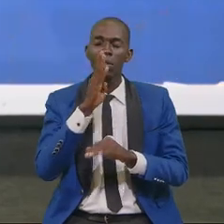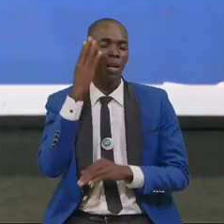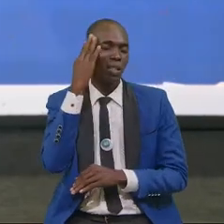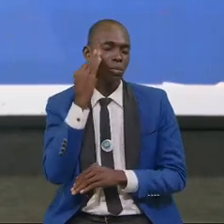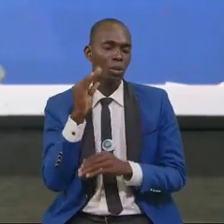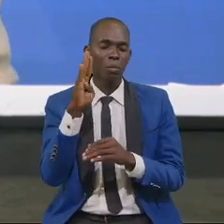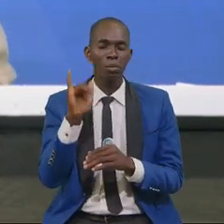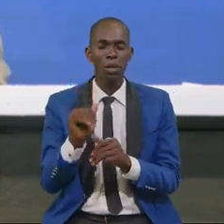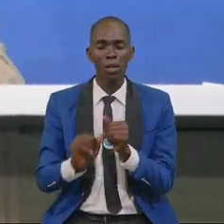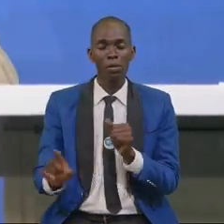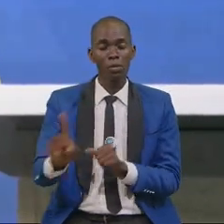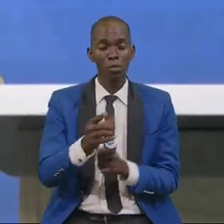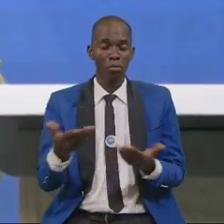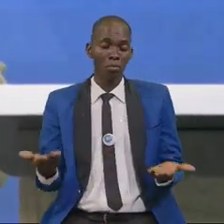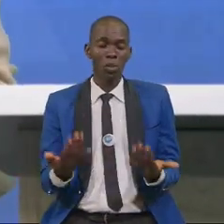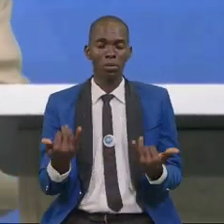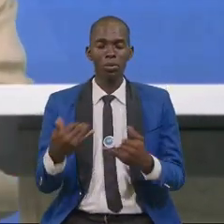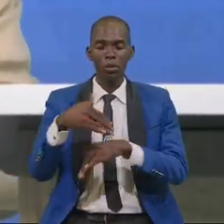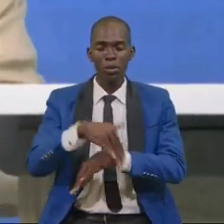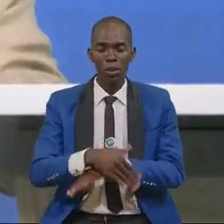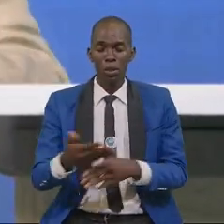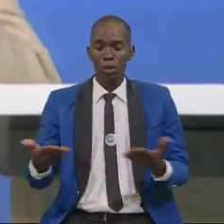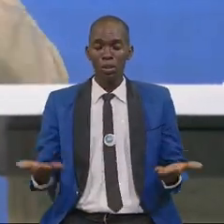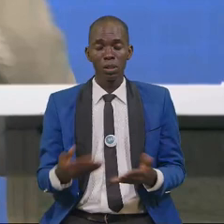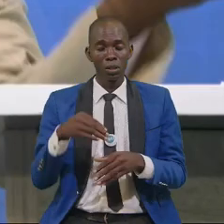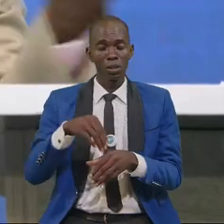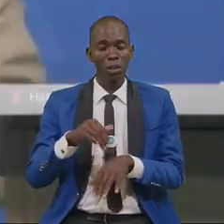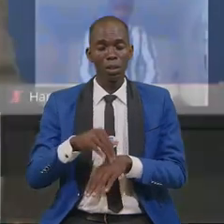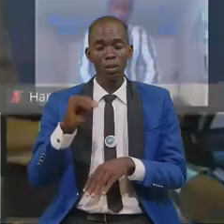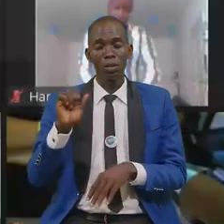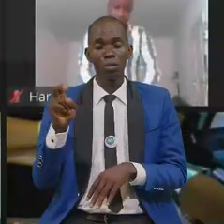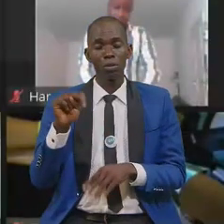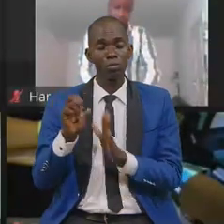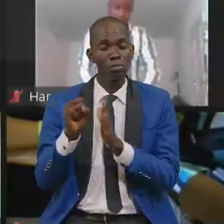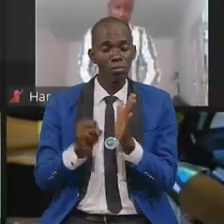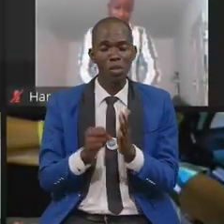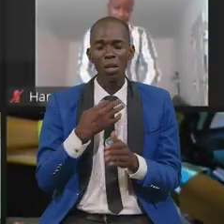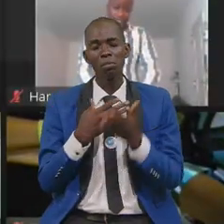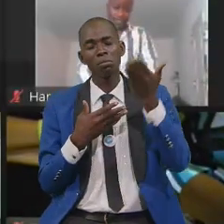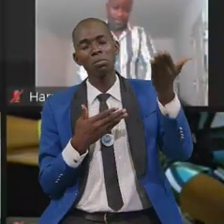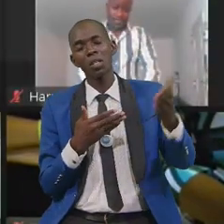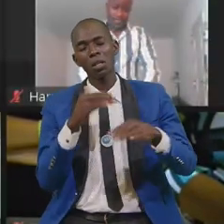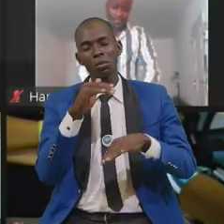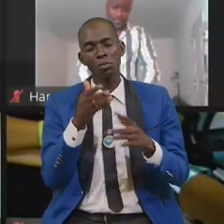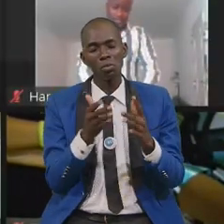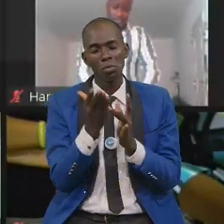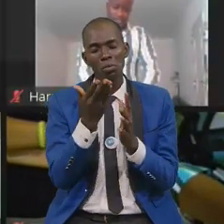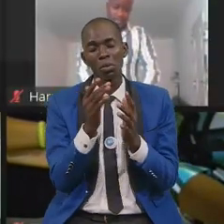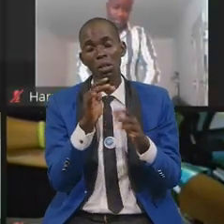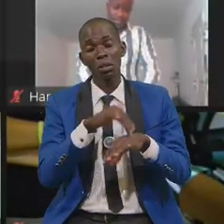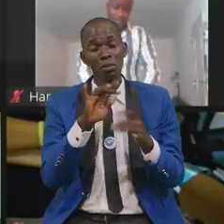everyone here tonight, here at the Alpha location, and there online, everywhere,